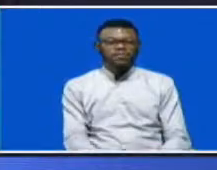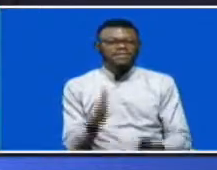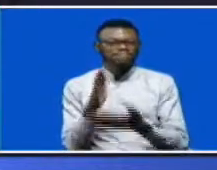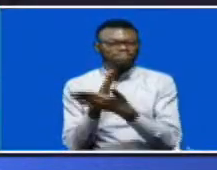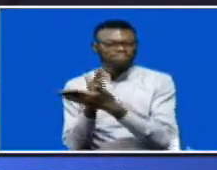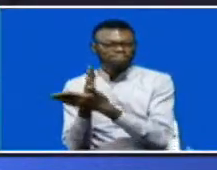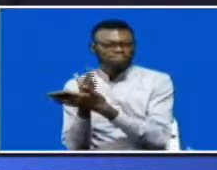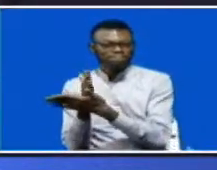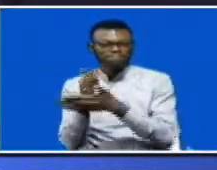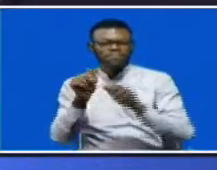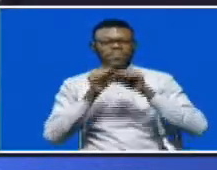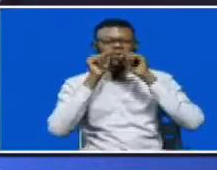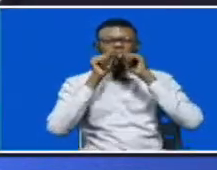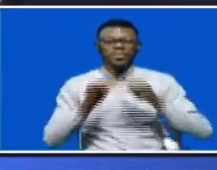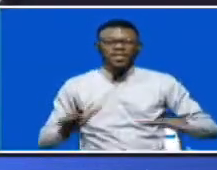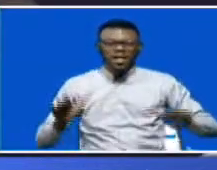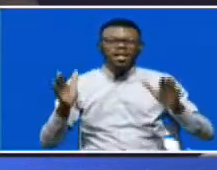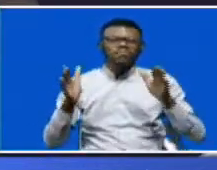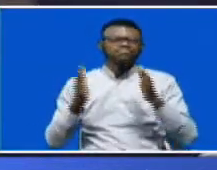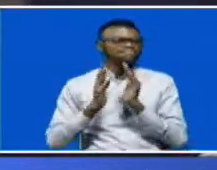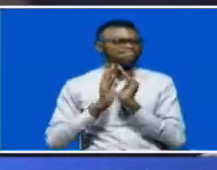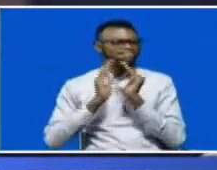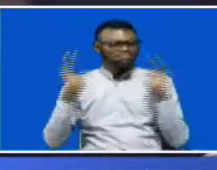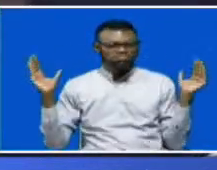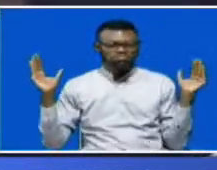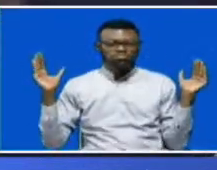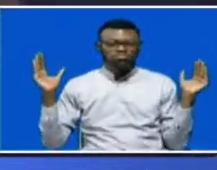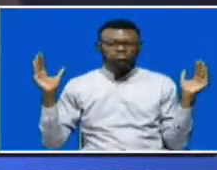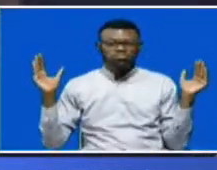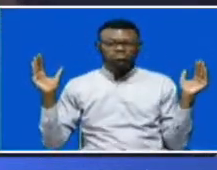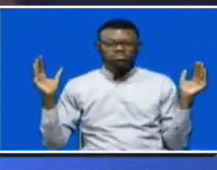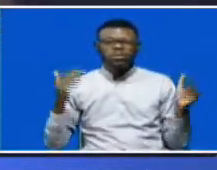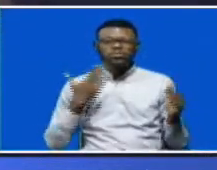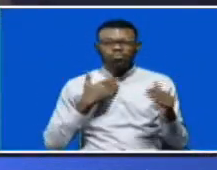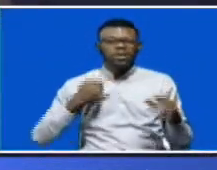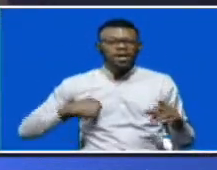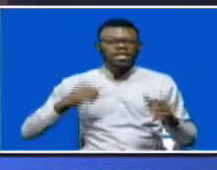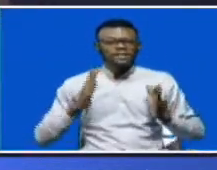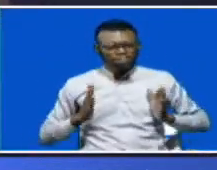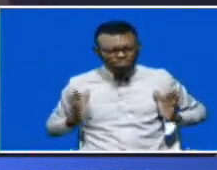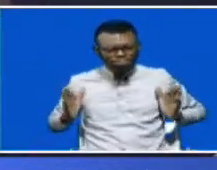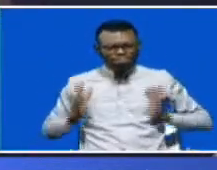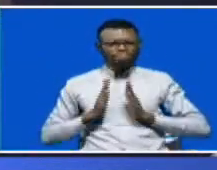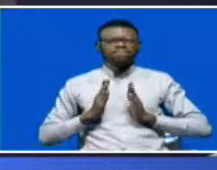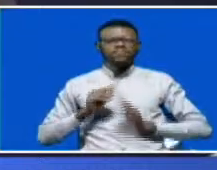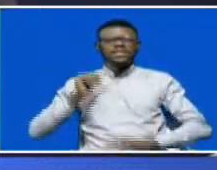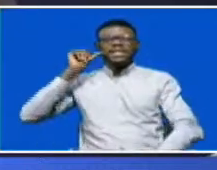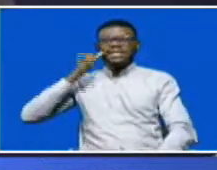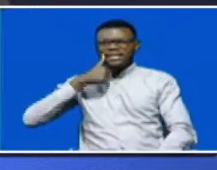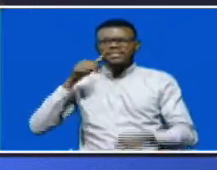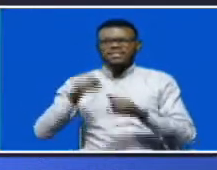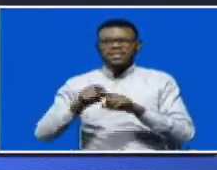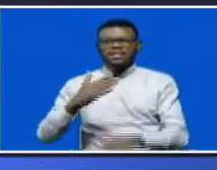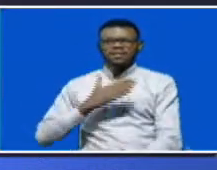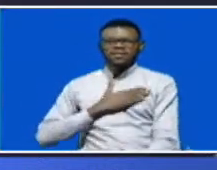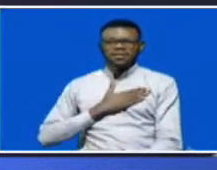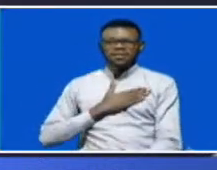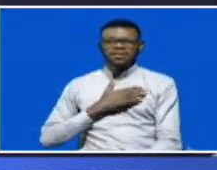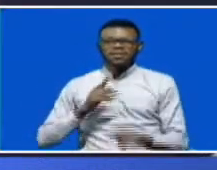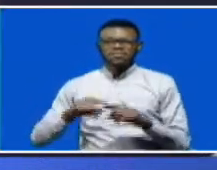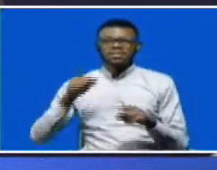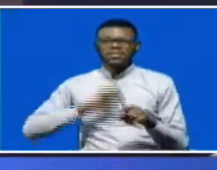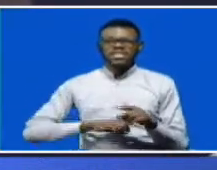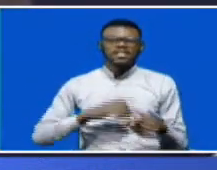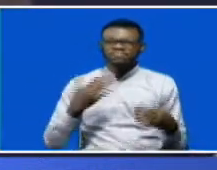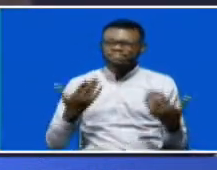shared those blessings widely. You'd actually get us to get suits, proper suits, like the one I'm wearing. But after Charles